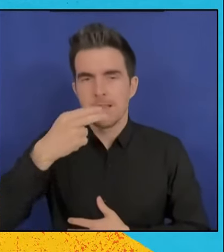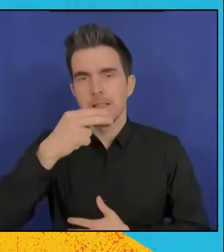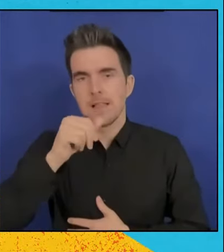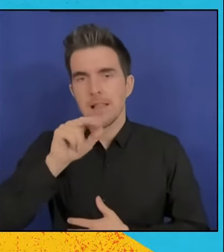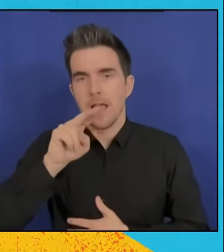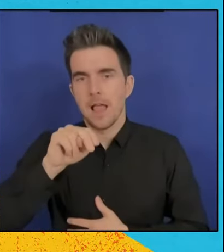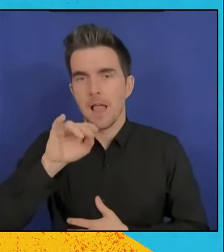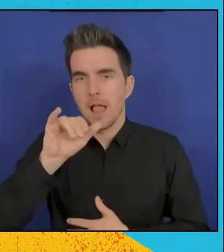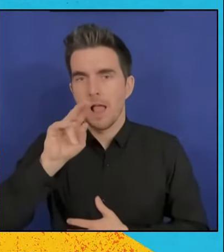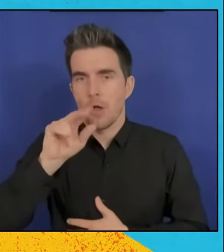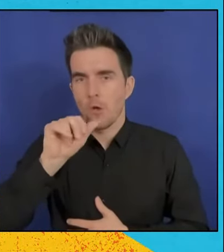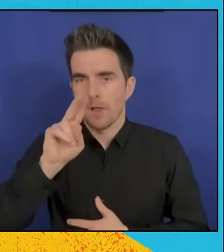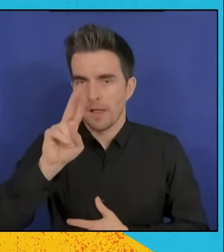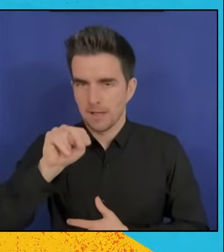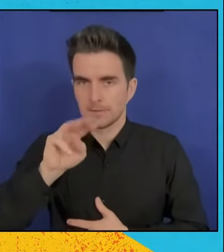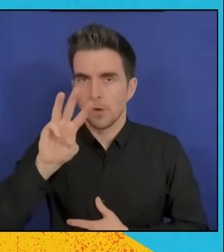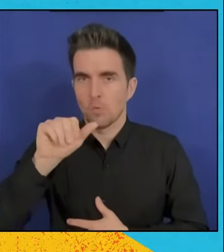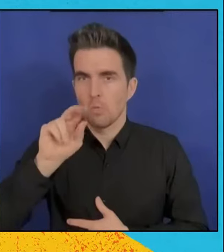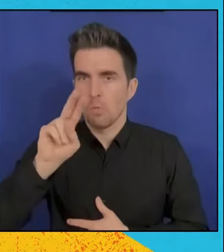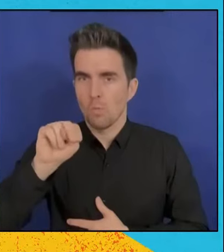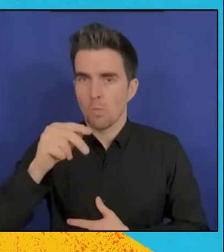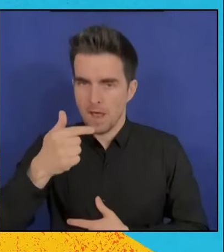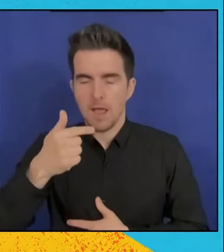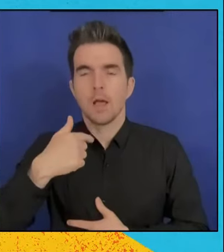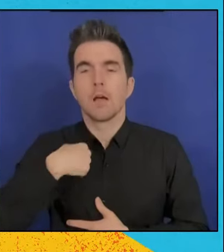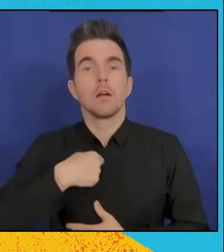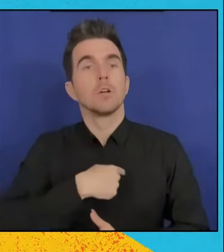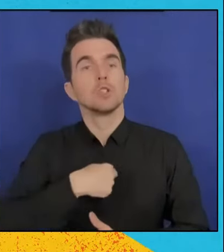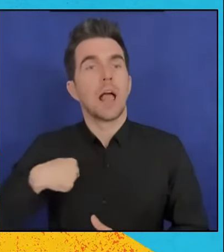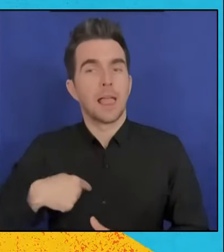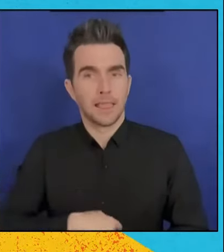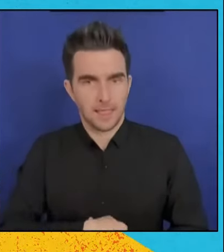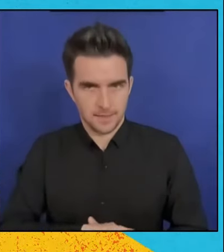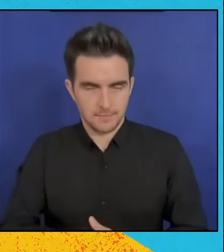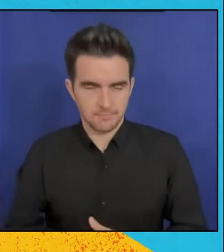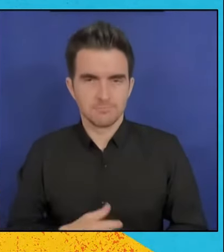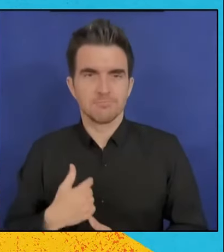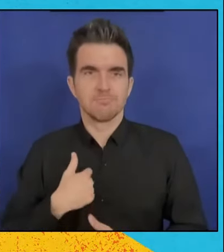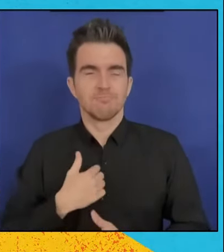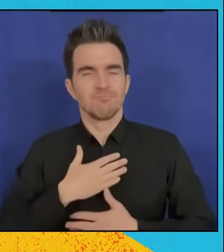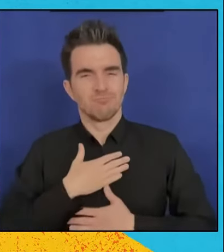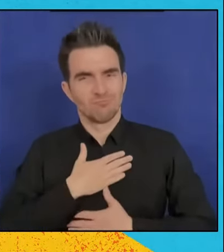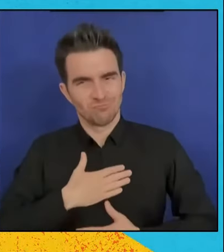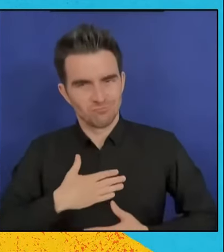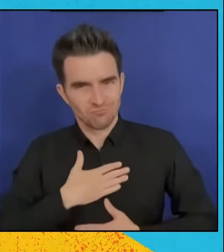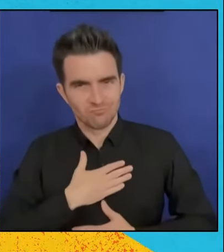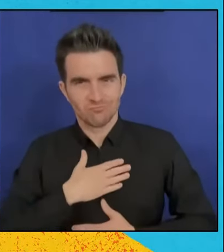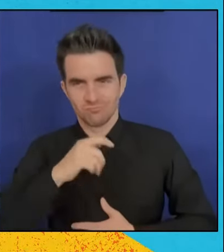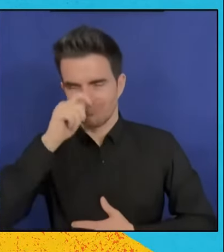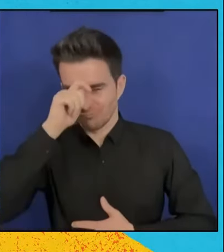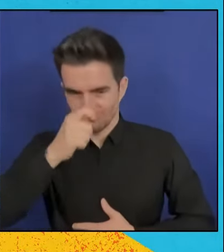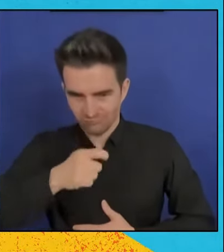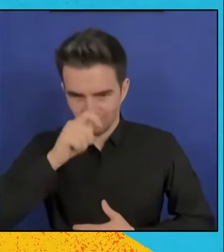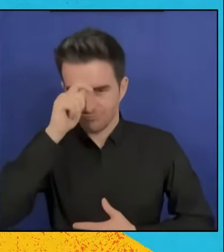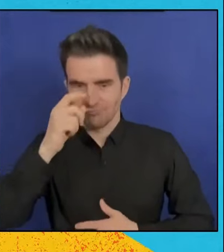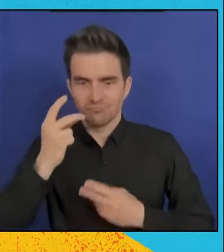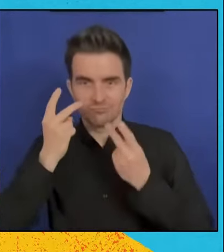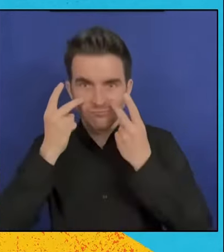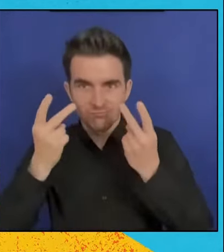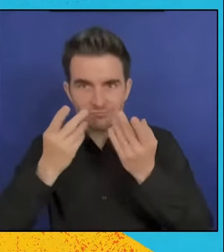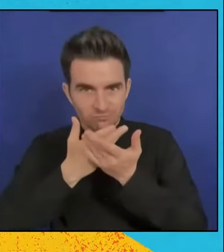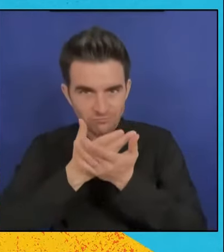the People and the Planet session. Everyone in the spotlight, just not just us. So it's tremendous